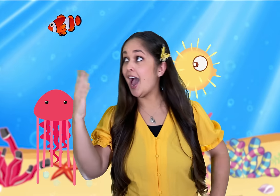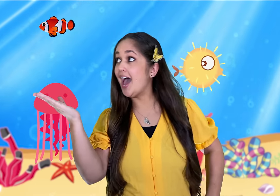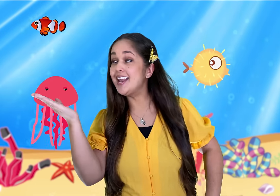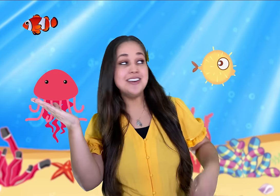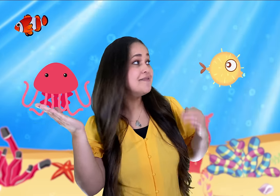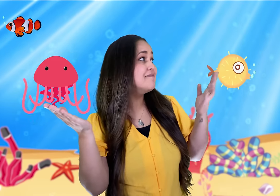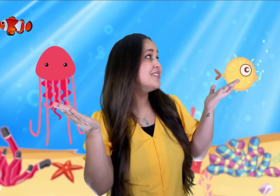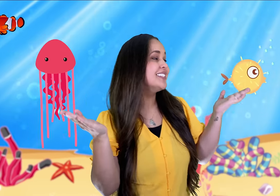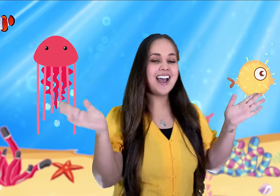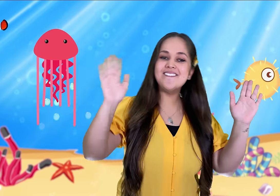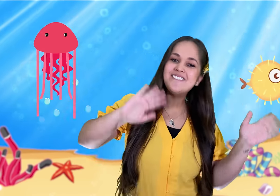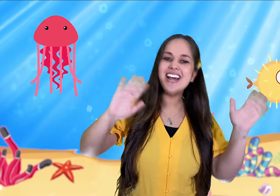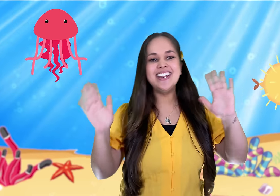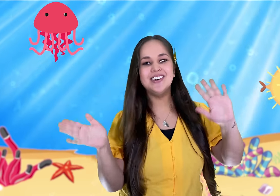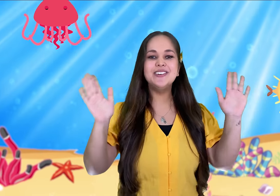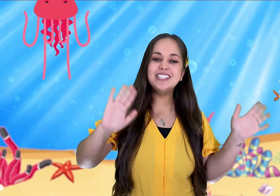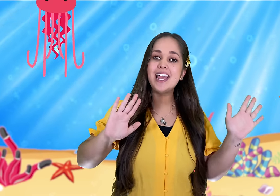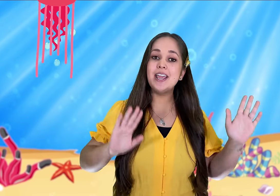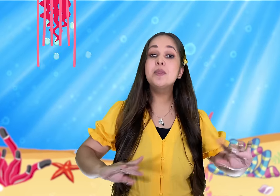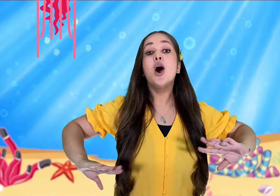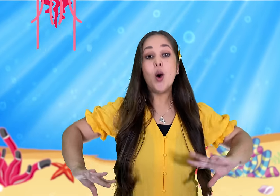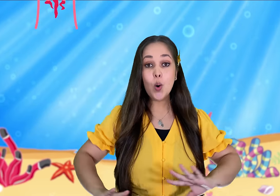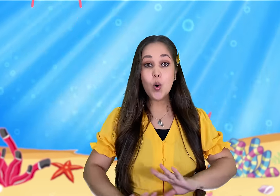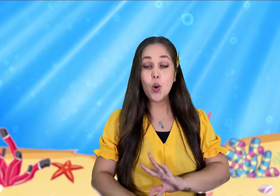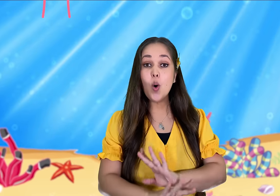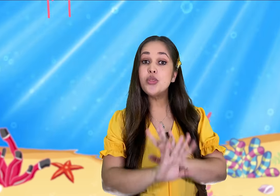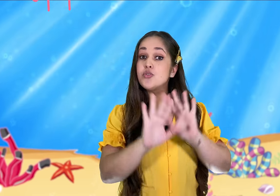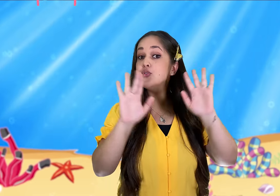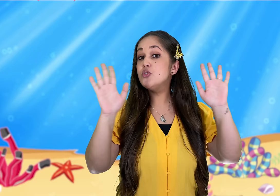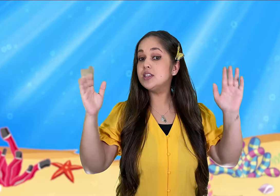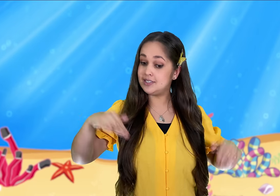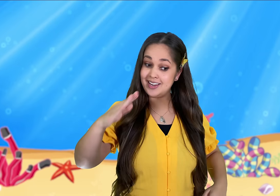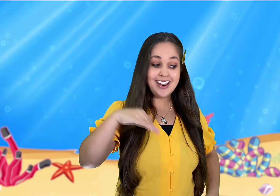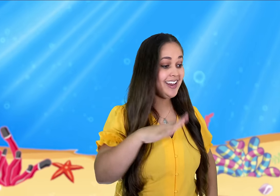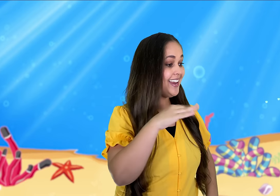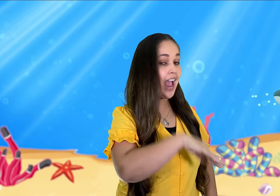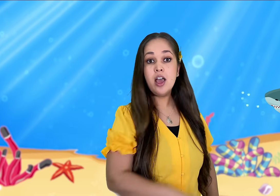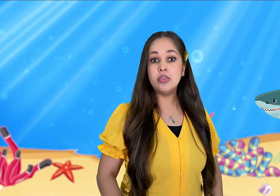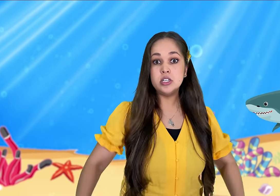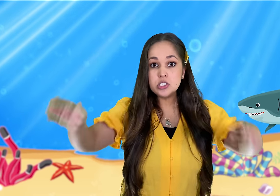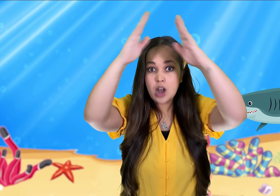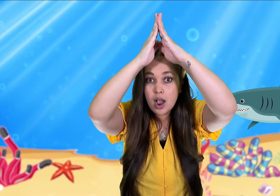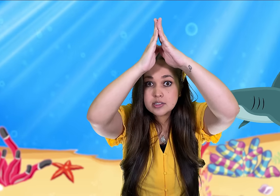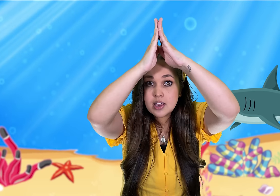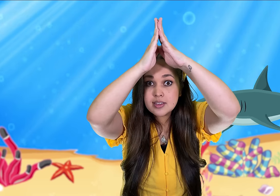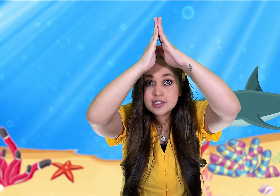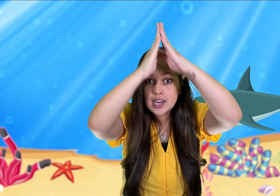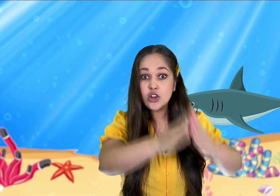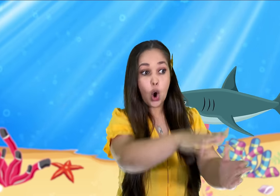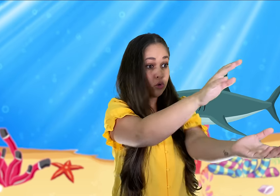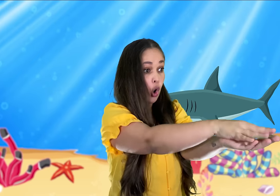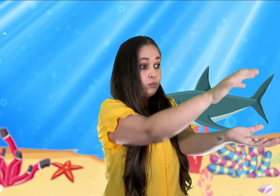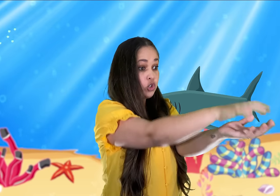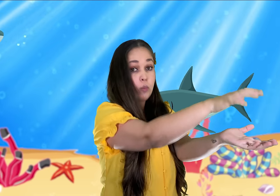The animals have fun all day, all through the sea. The sharks in the